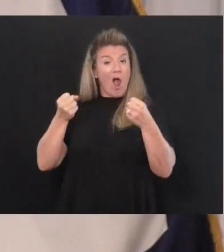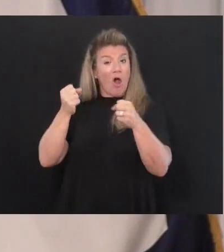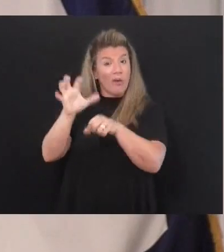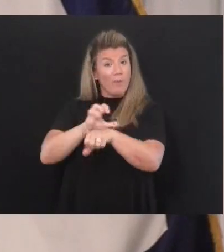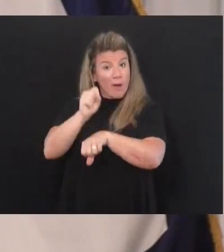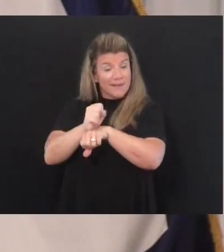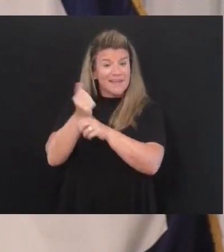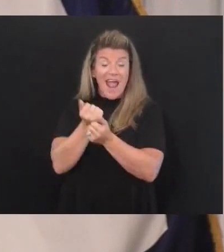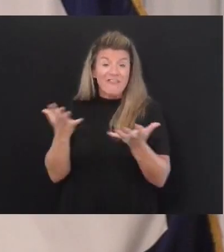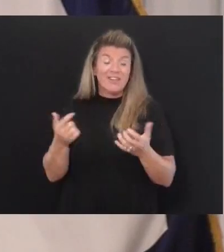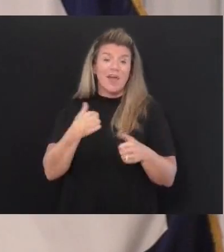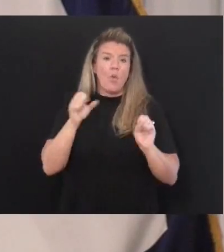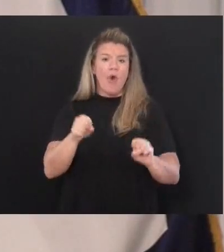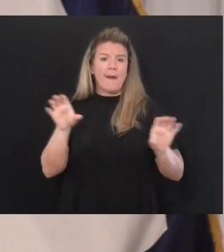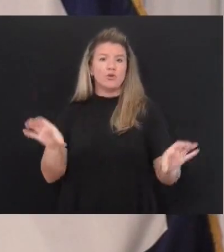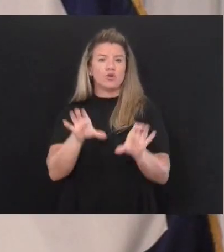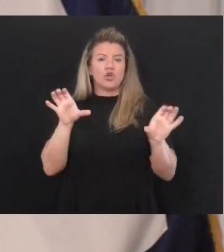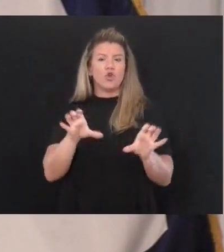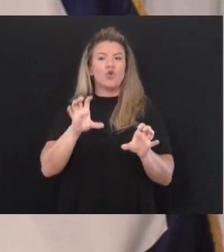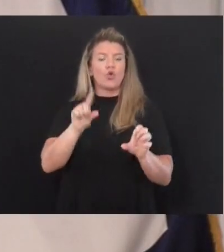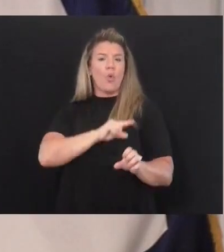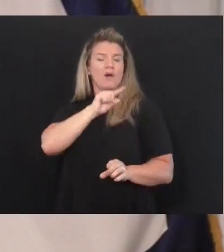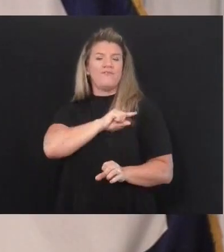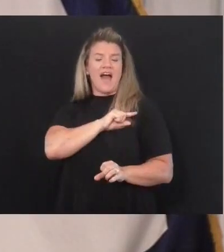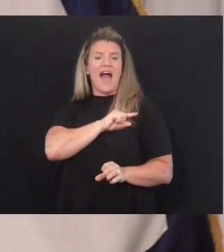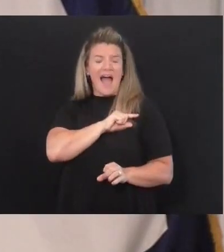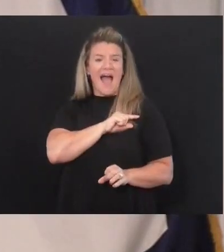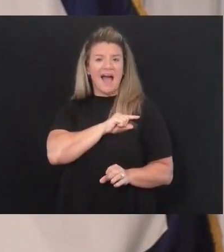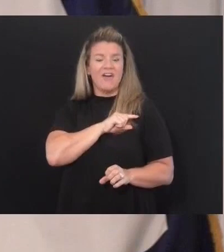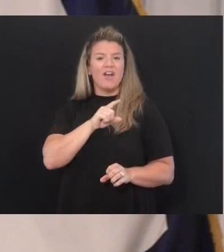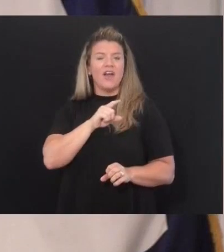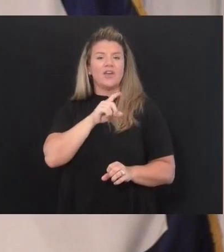we don't want to drive ourselves into a situation